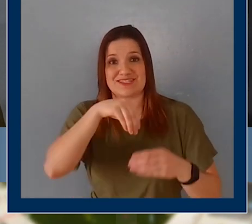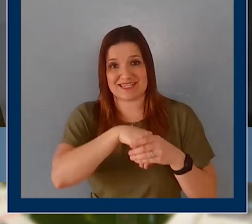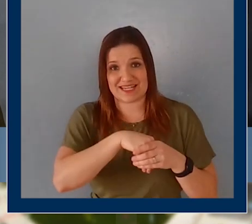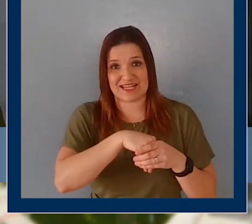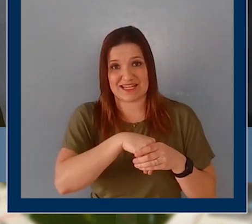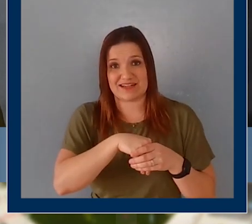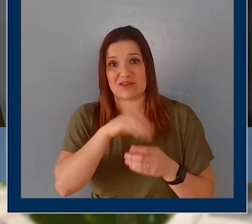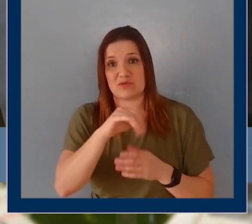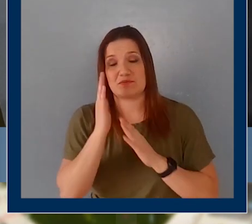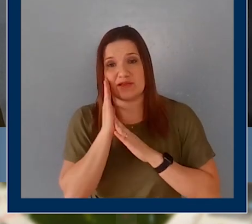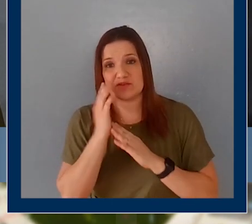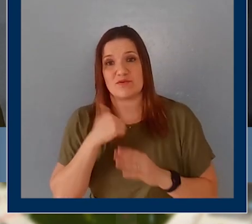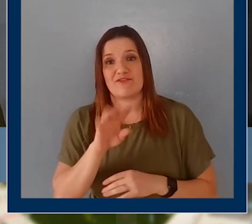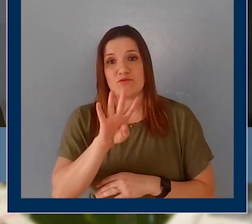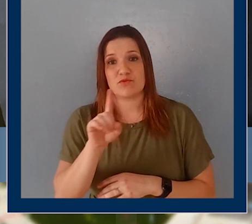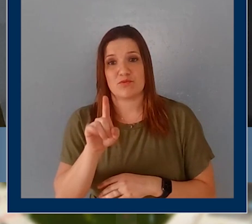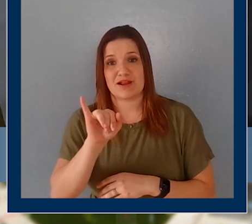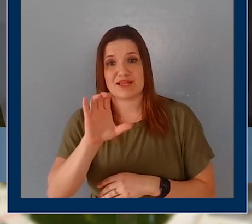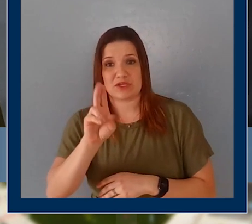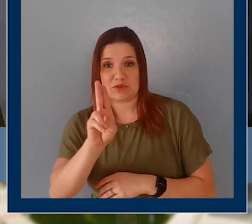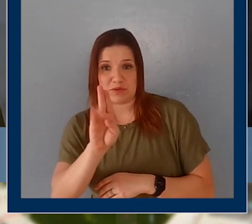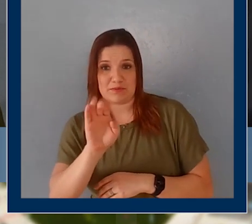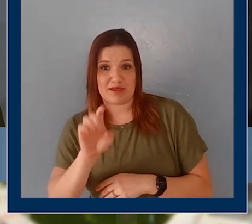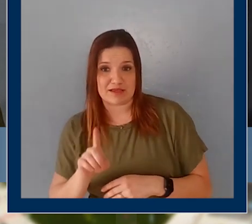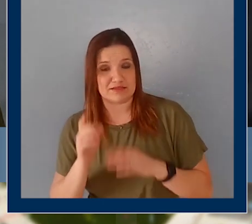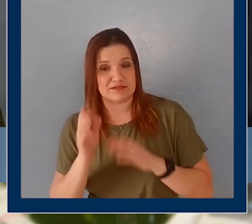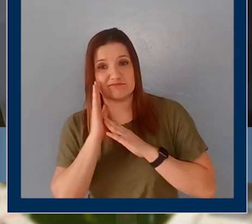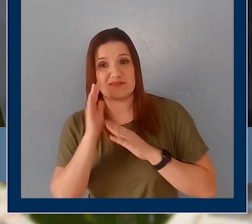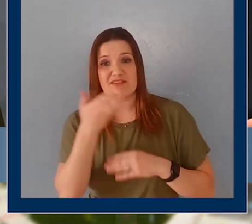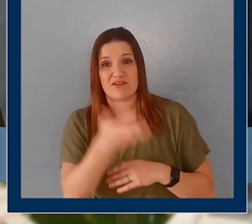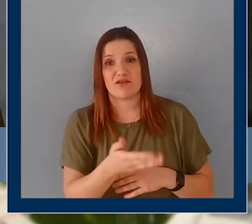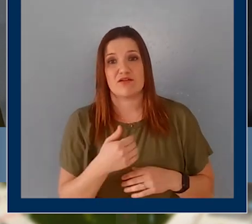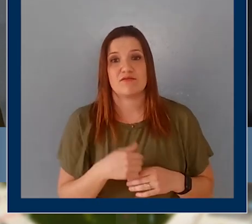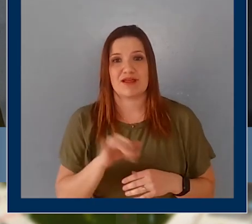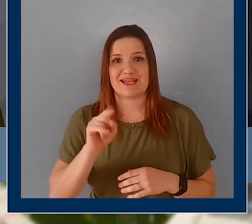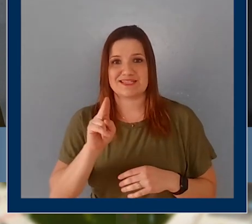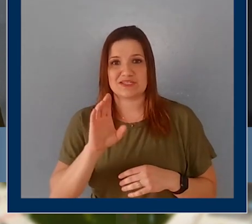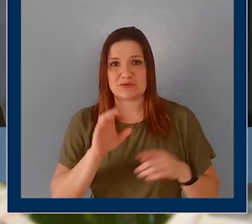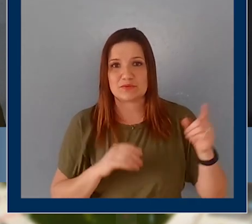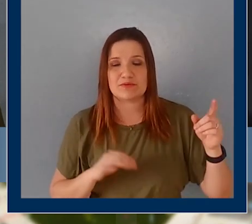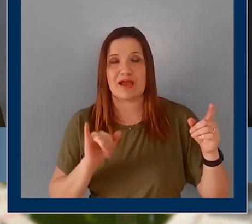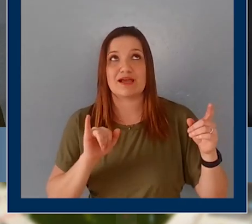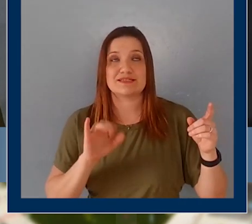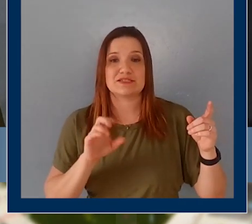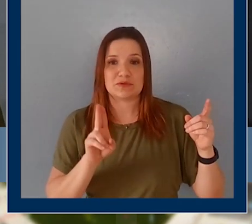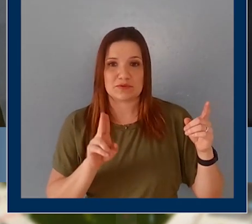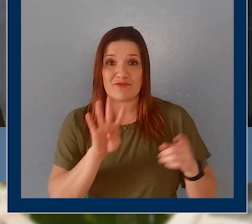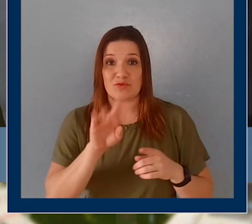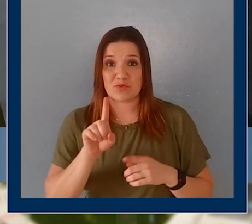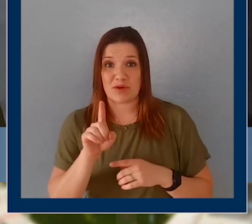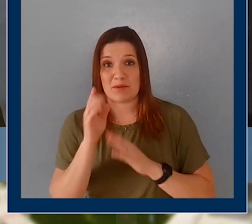we're using for the acute medical care of adults. So I'm not including neonates or nursery or